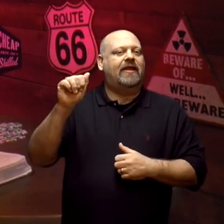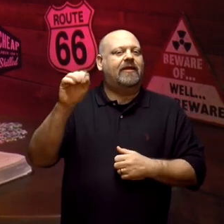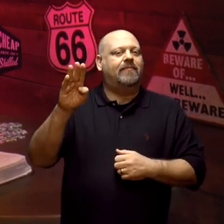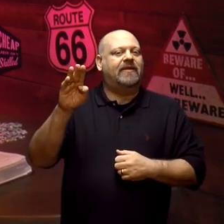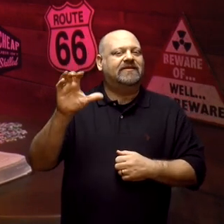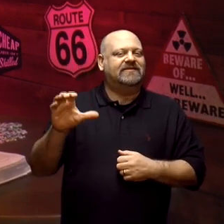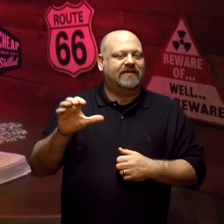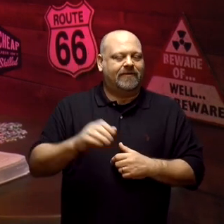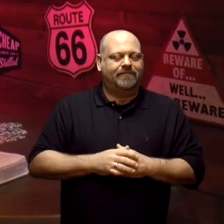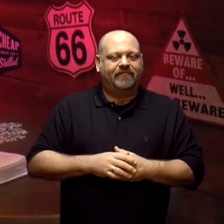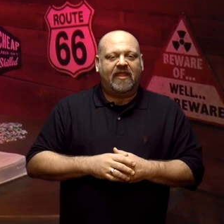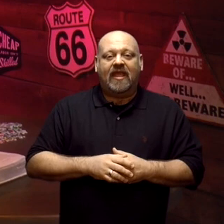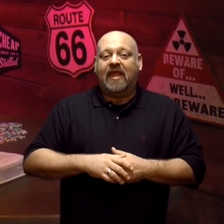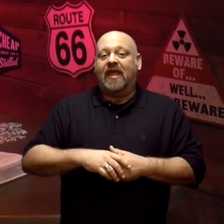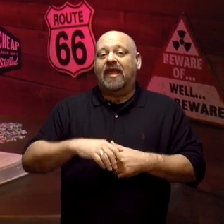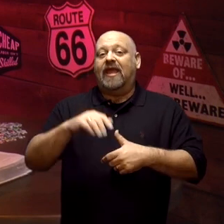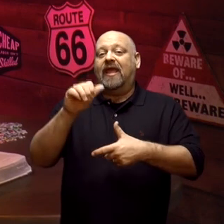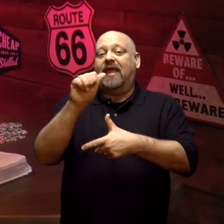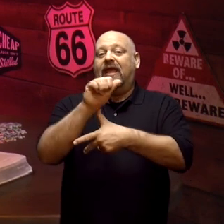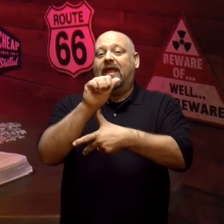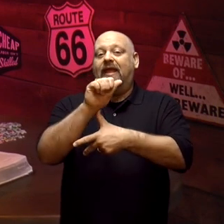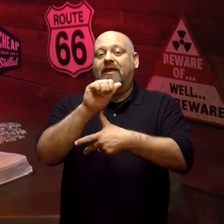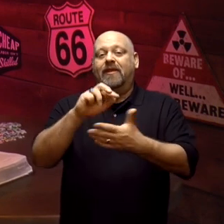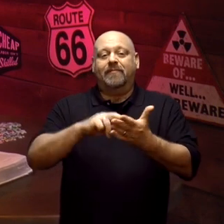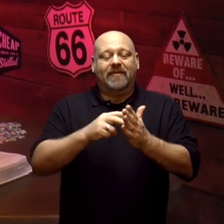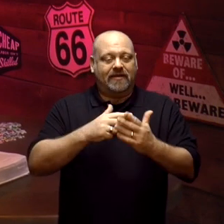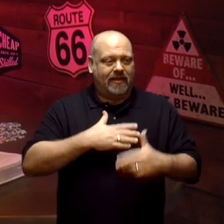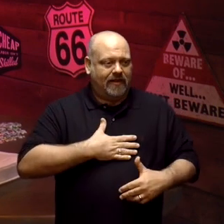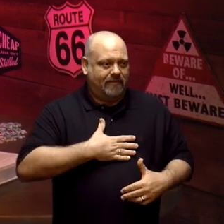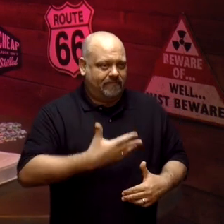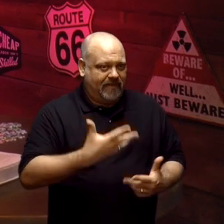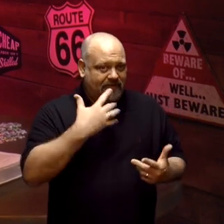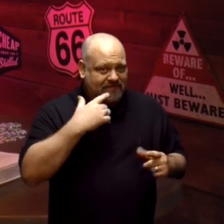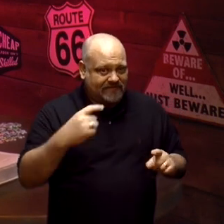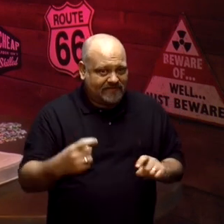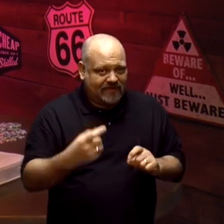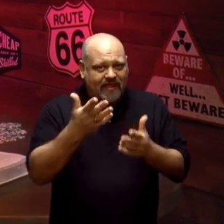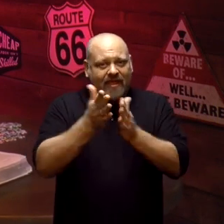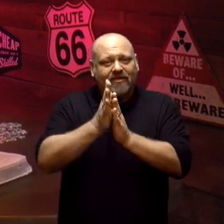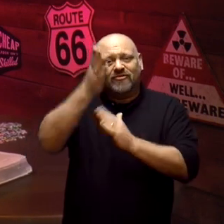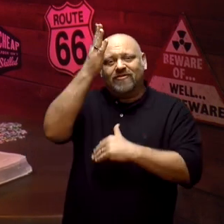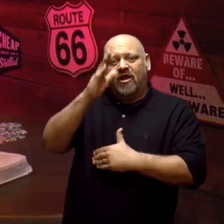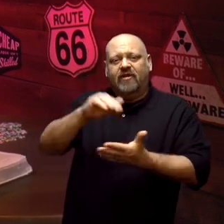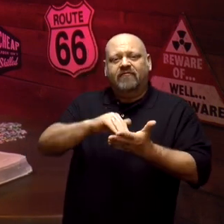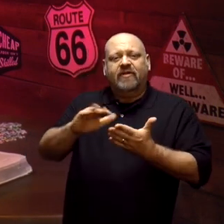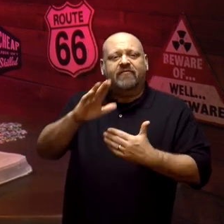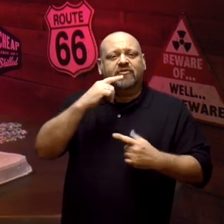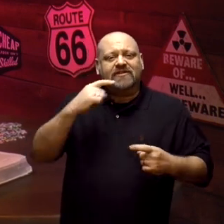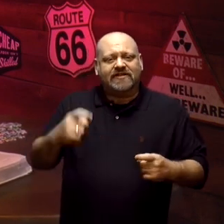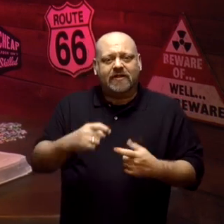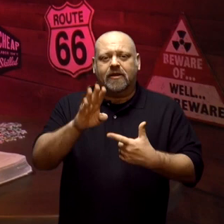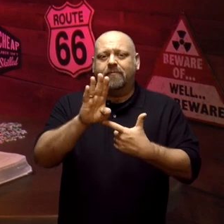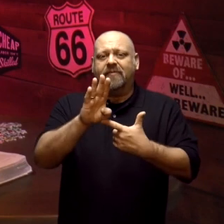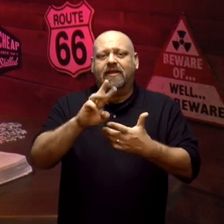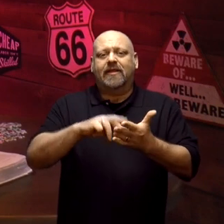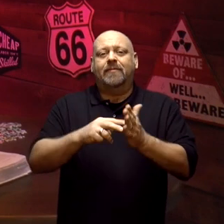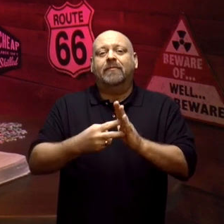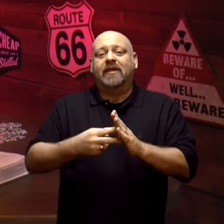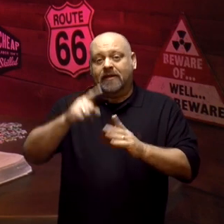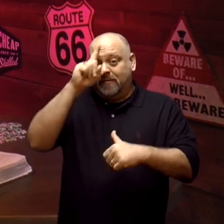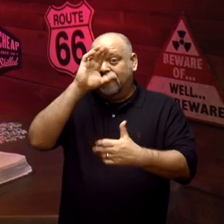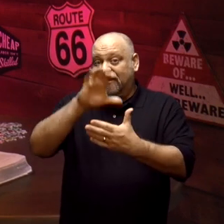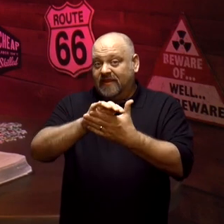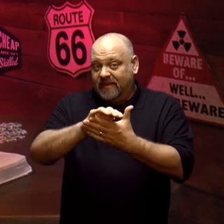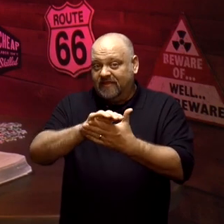B, C. The letter A stands for admit that you've sinned and ask God to forgive your sin. The letter B stands